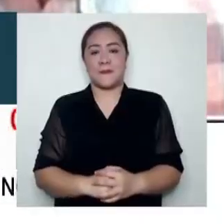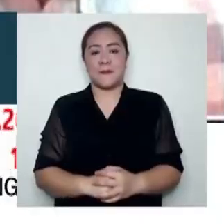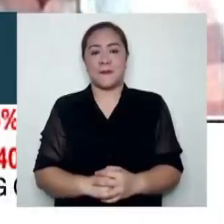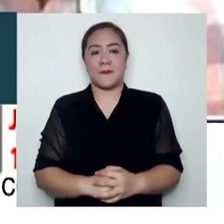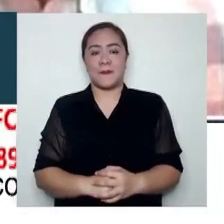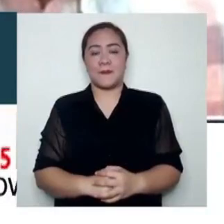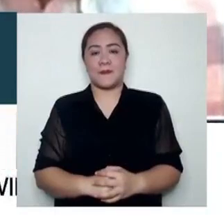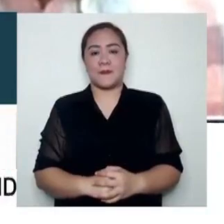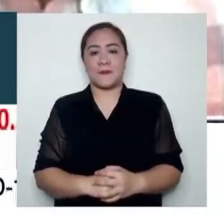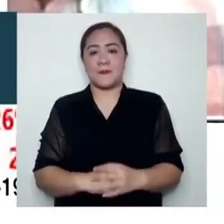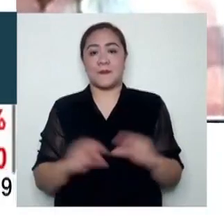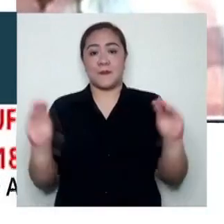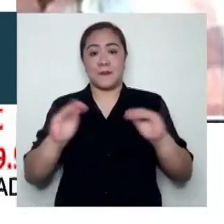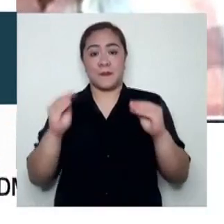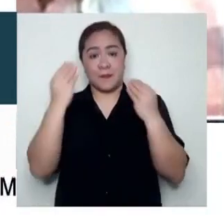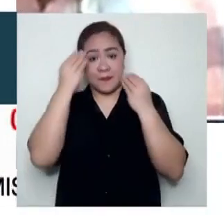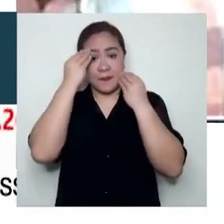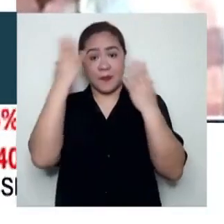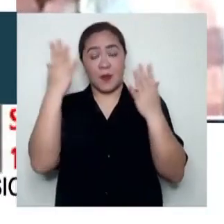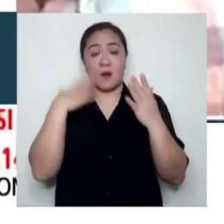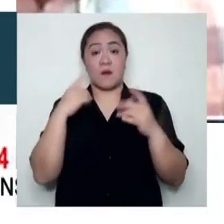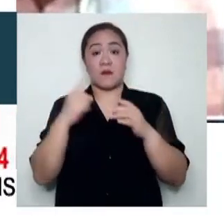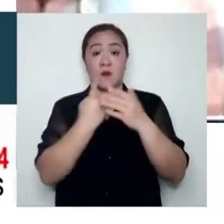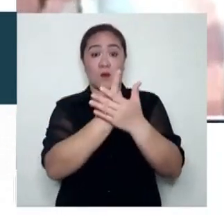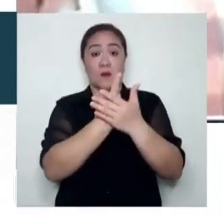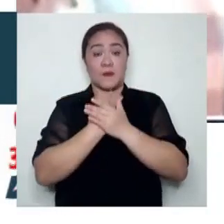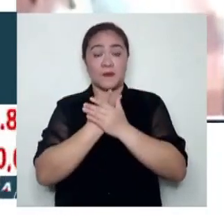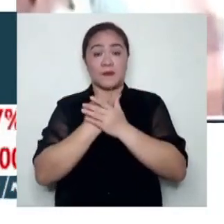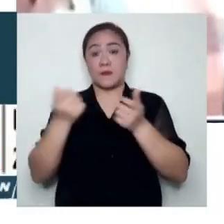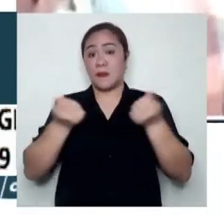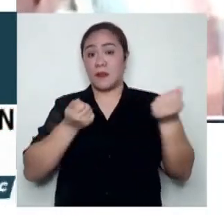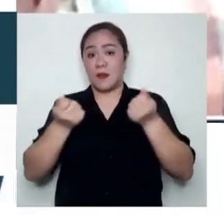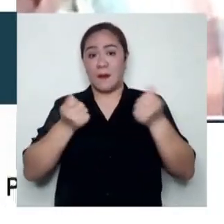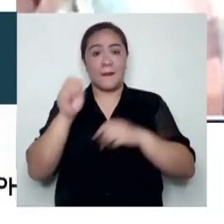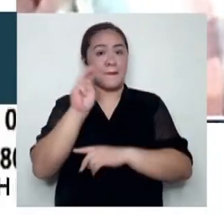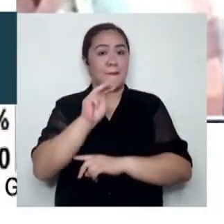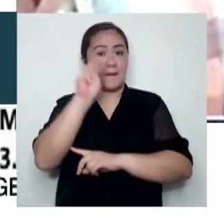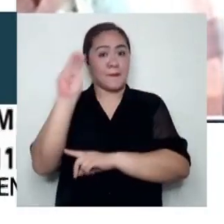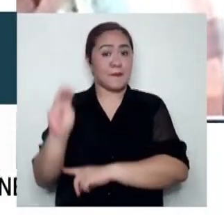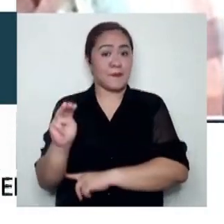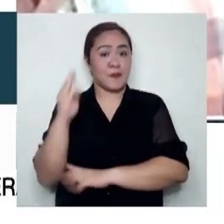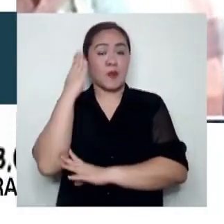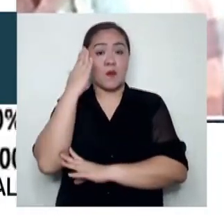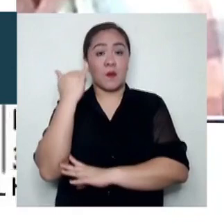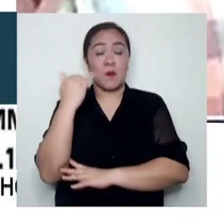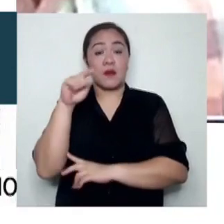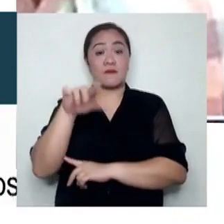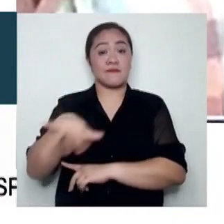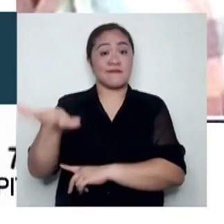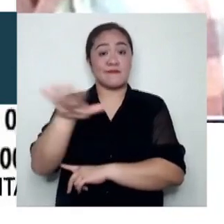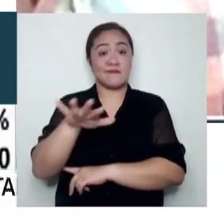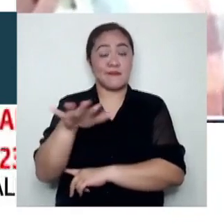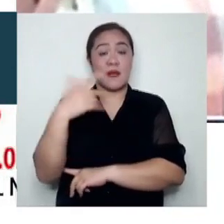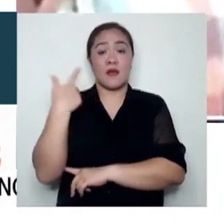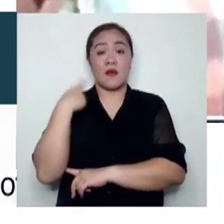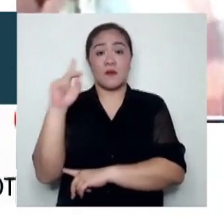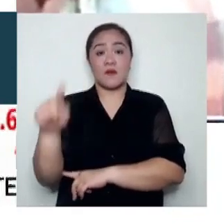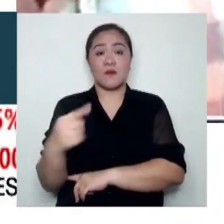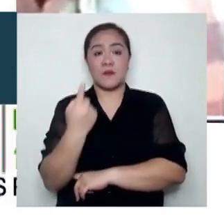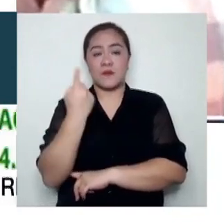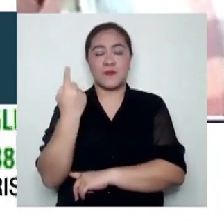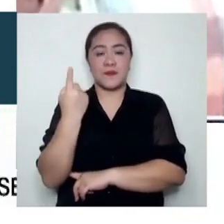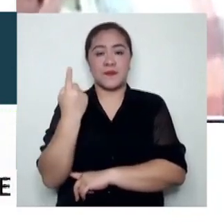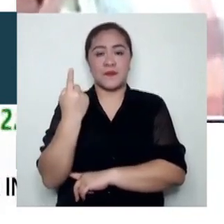Wala pa po tayong quarantine control points sa loob ng Metro Manila. Ang meron po tayong quarantine control points ay yung mga nasa